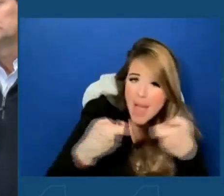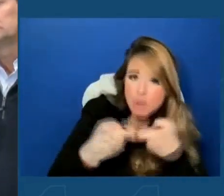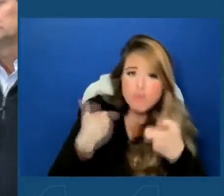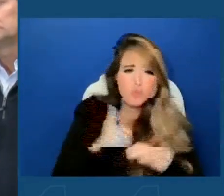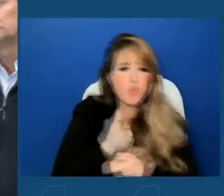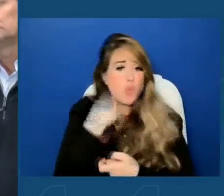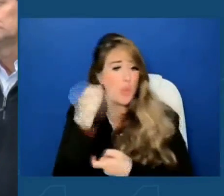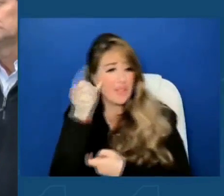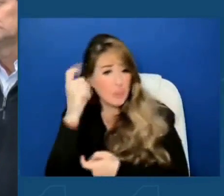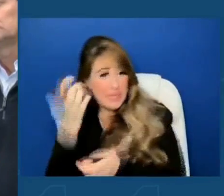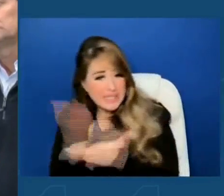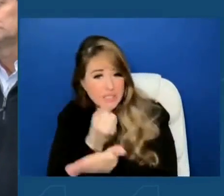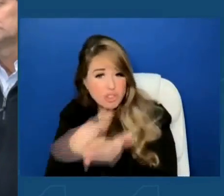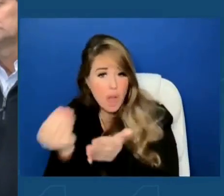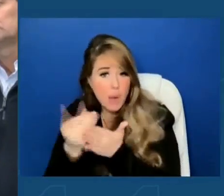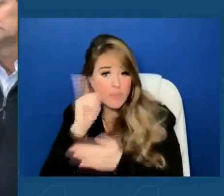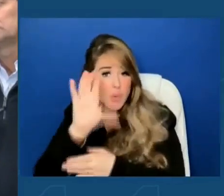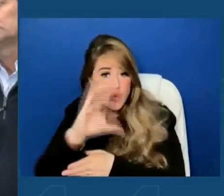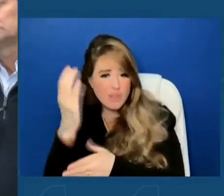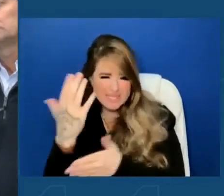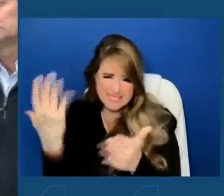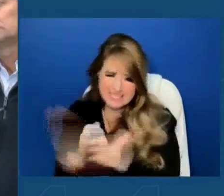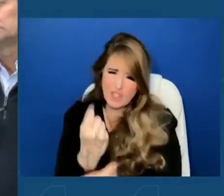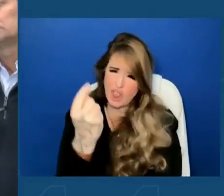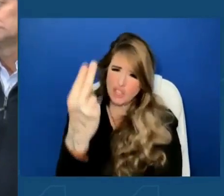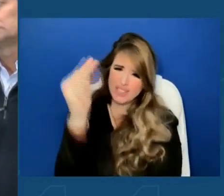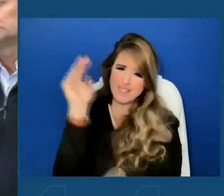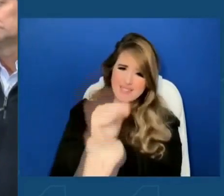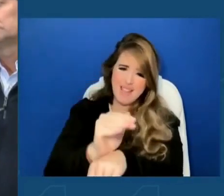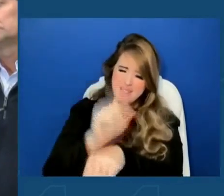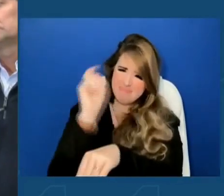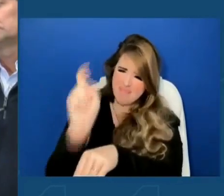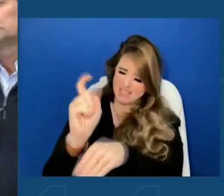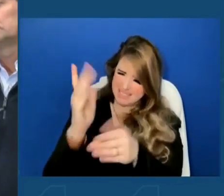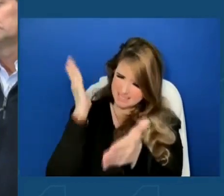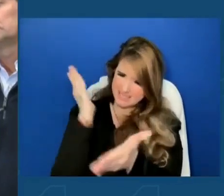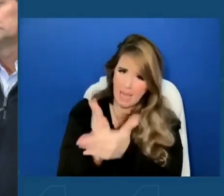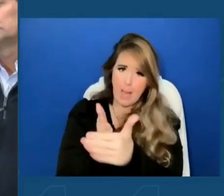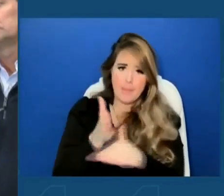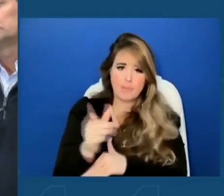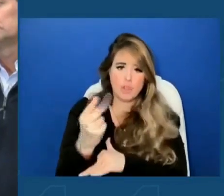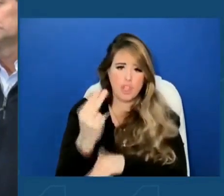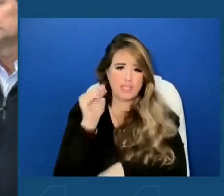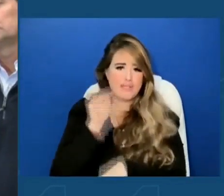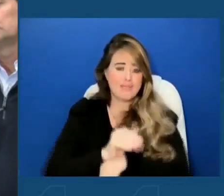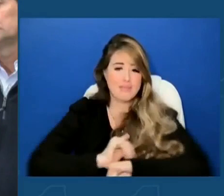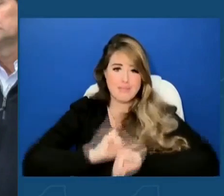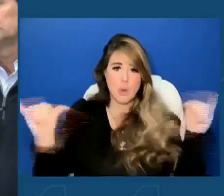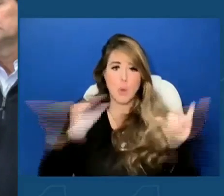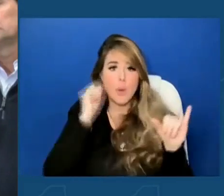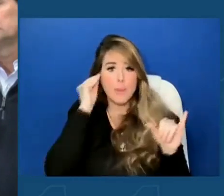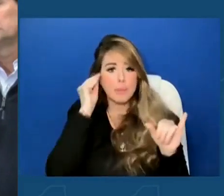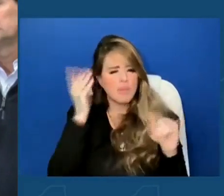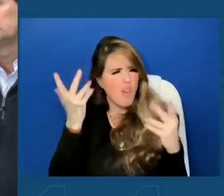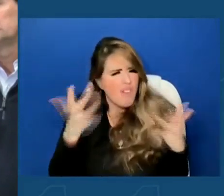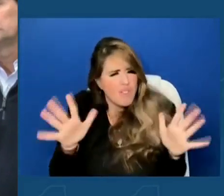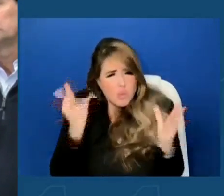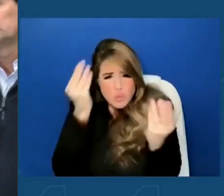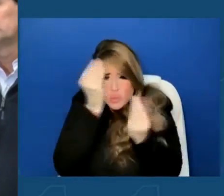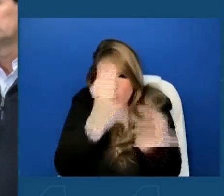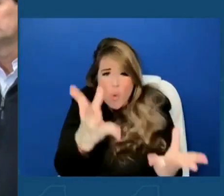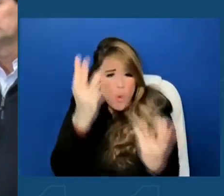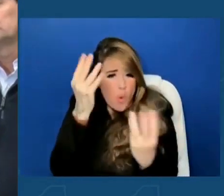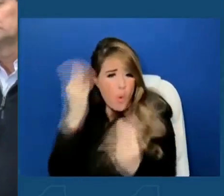shopping, do it by Thursday night. All those messages were put out by the governor, by the county executive,